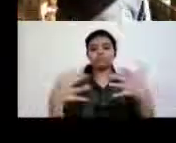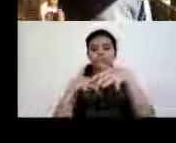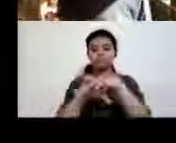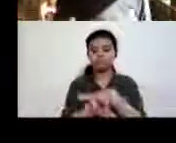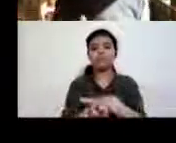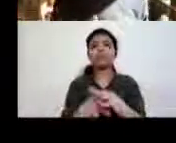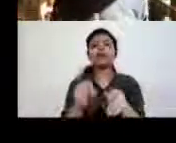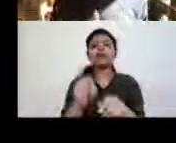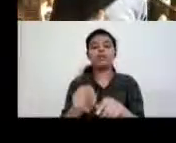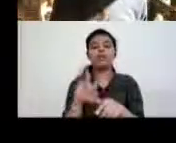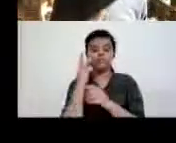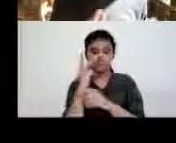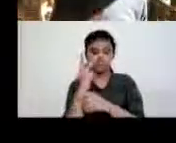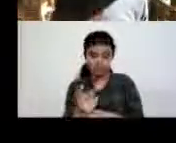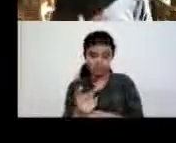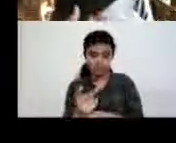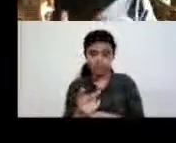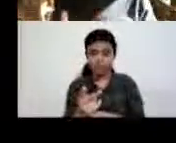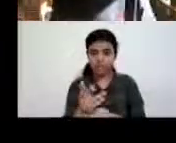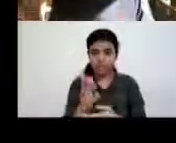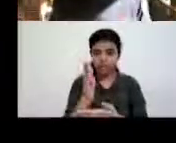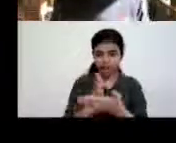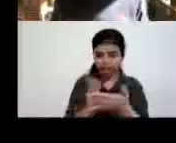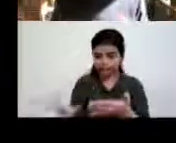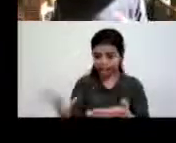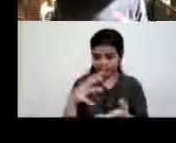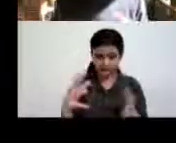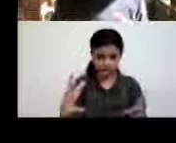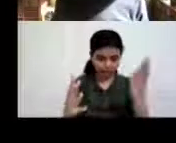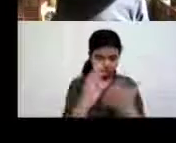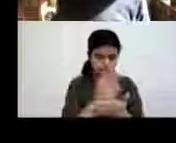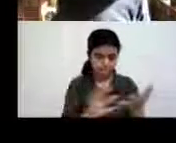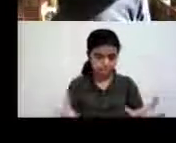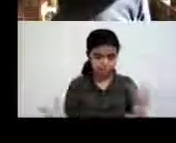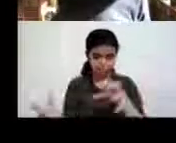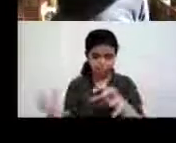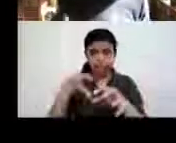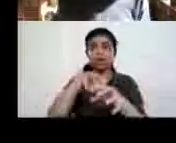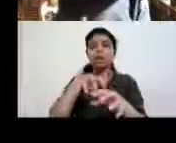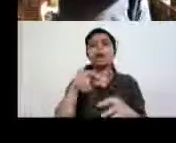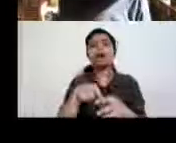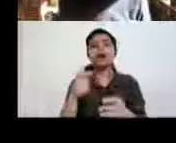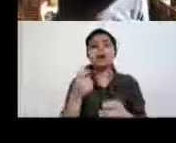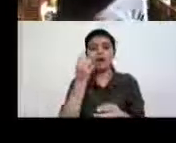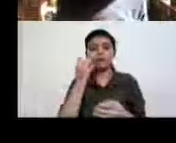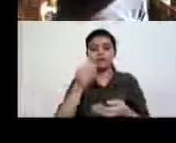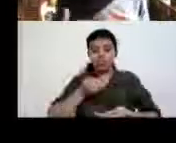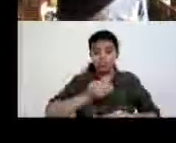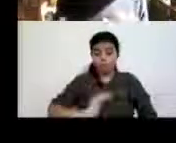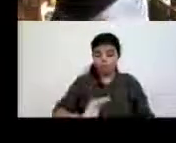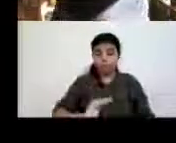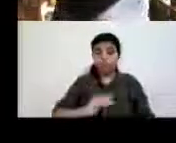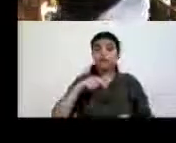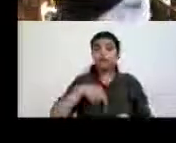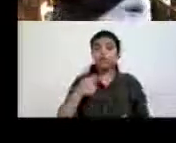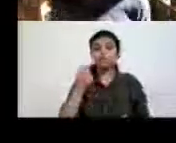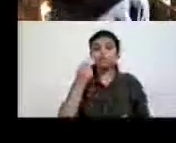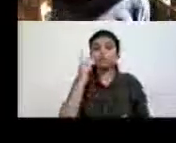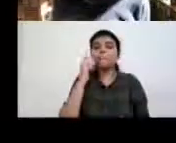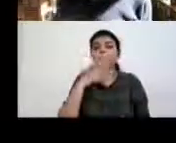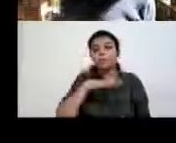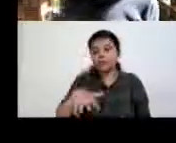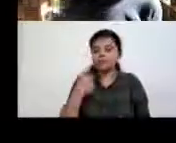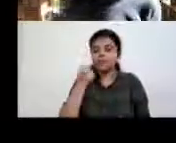is then tangible, but also understandable for born blind people. We